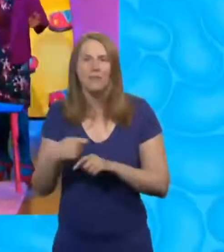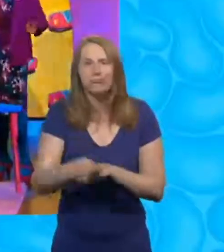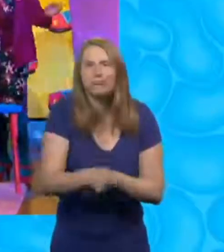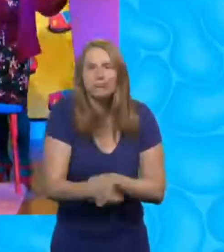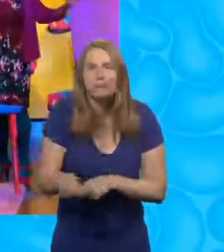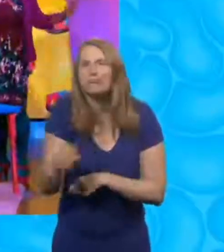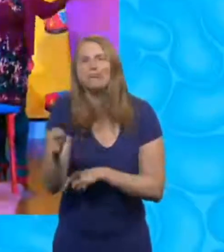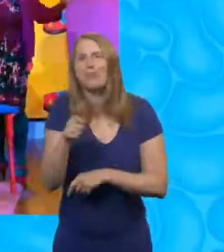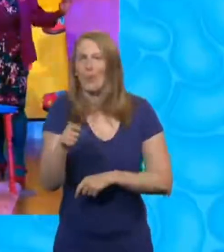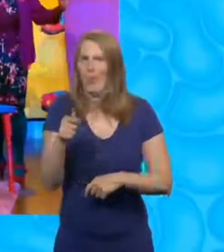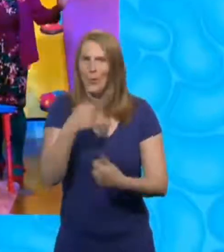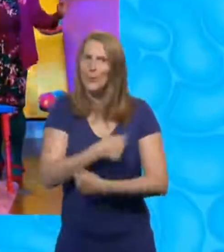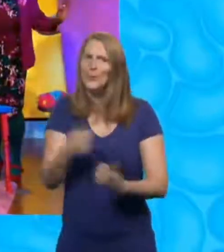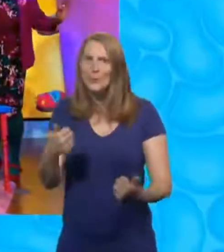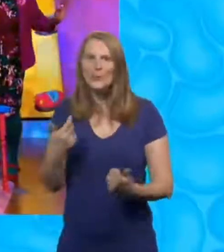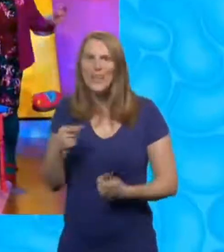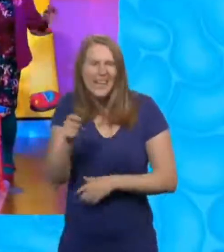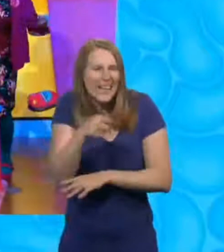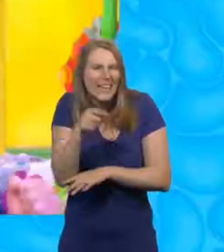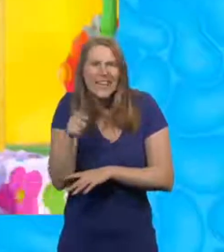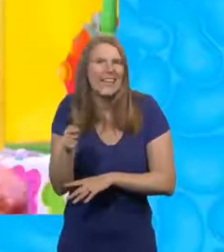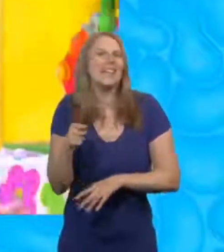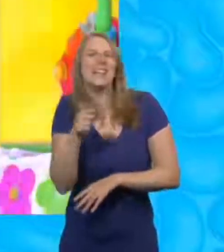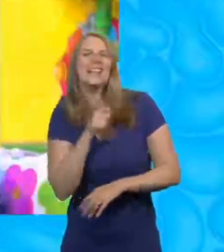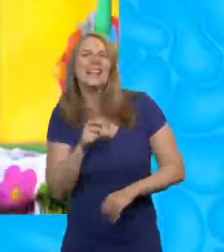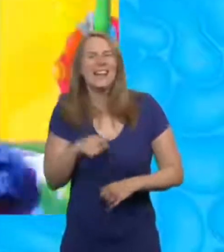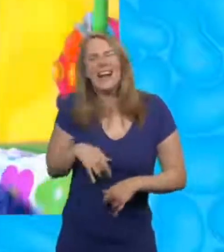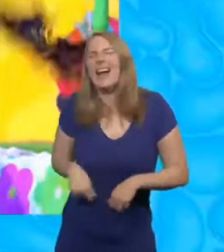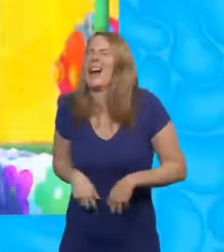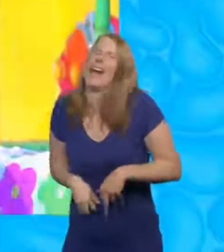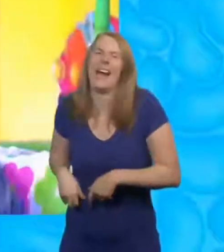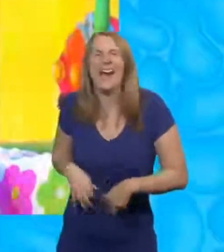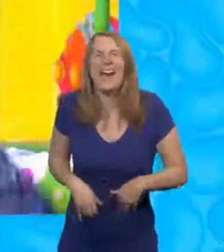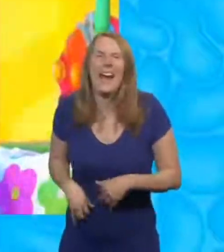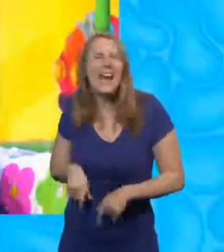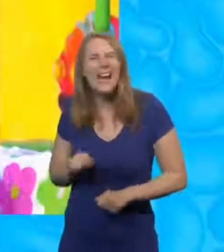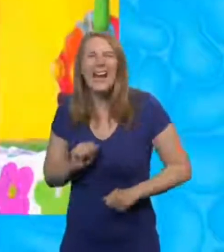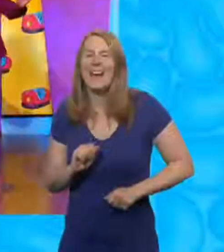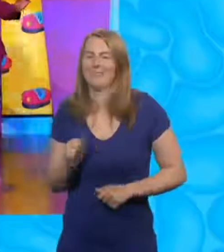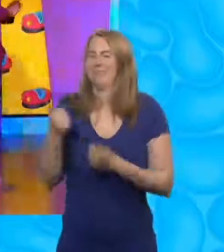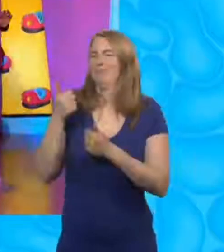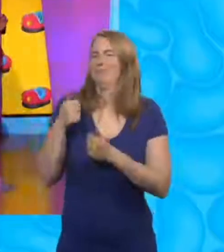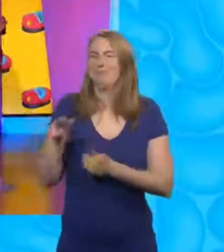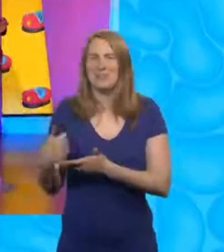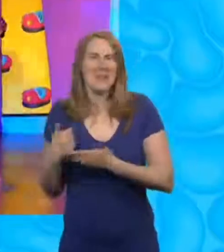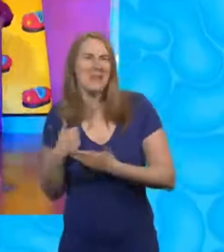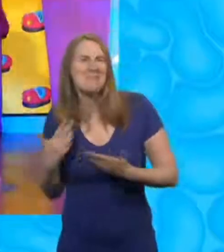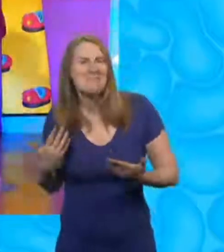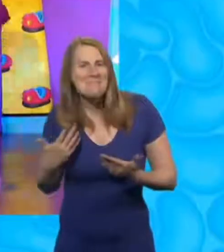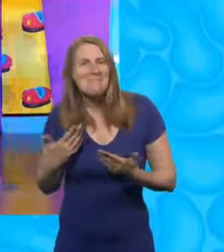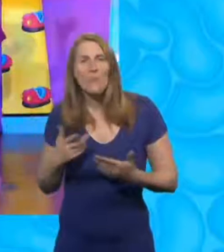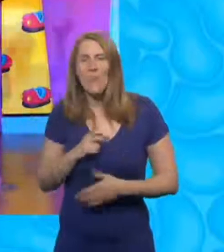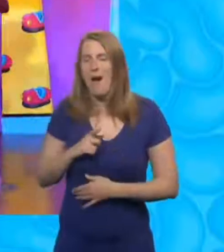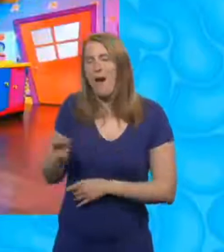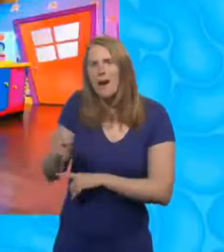feather, very good indeed. Tickle, tickle, tickle, that'll do the trick. Tickle, tickle, tickle, make you